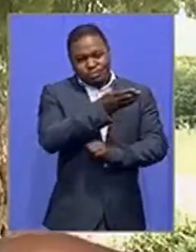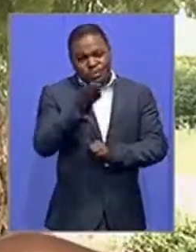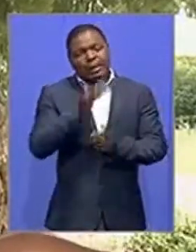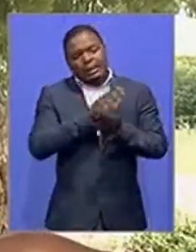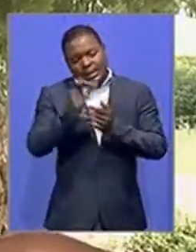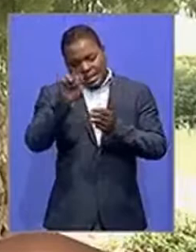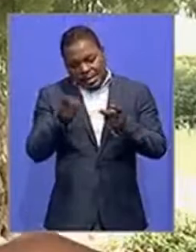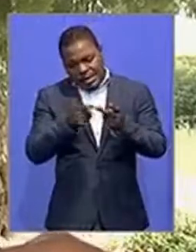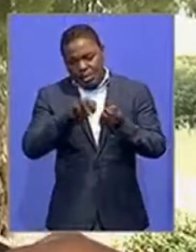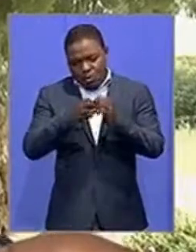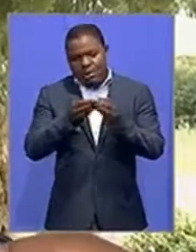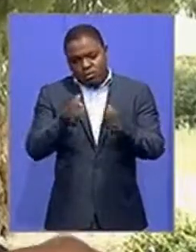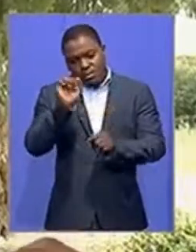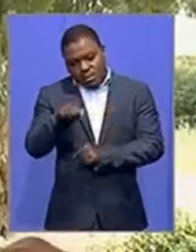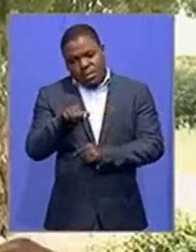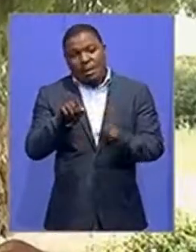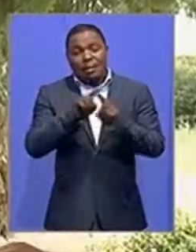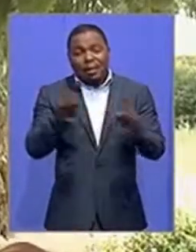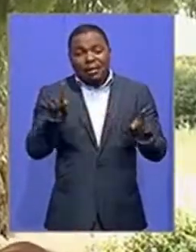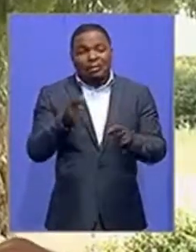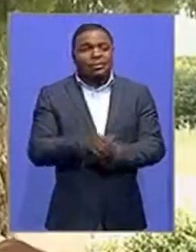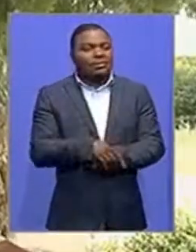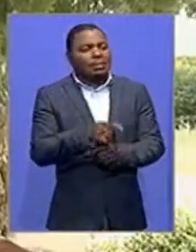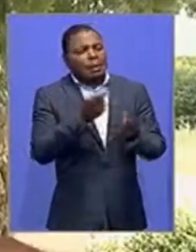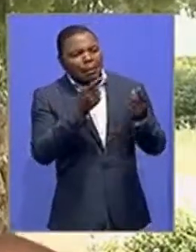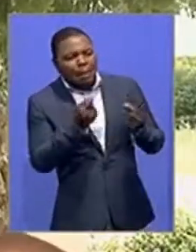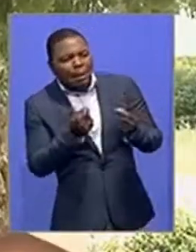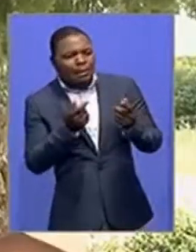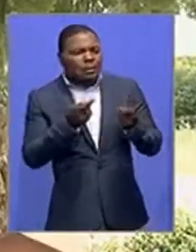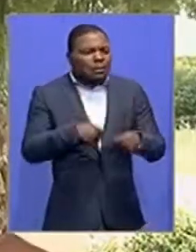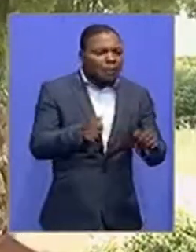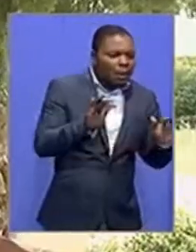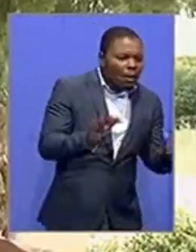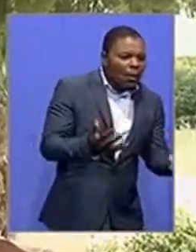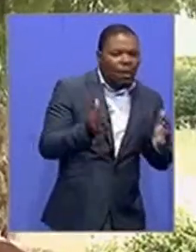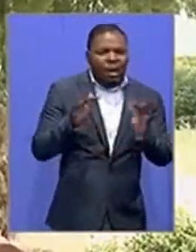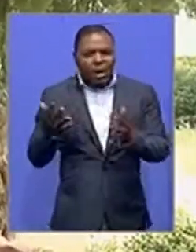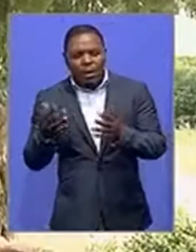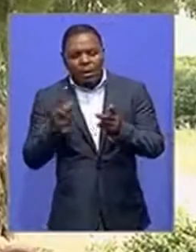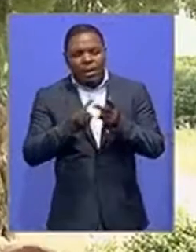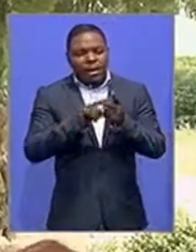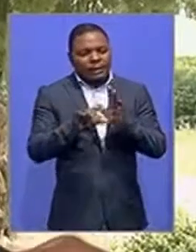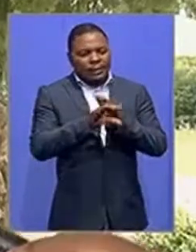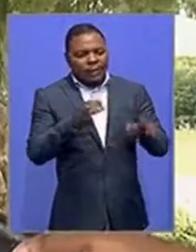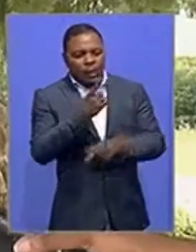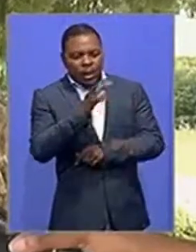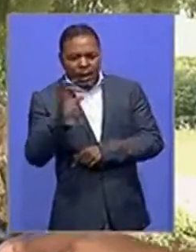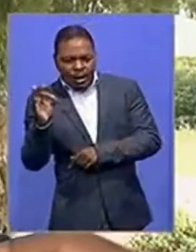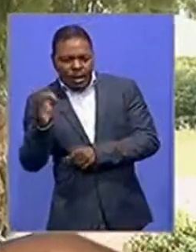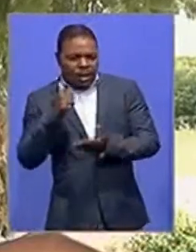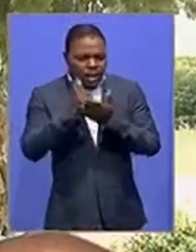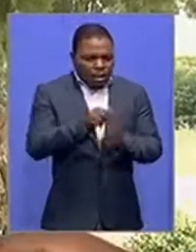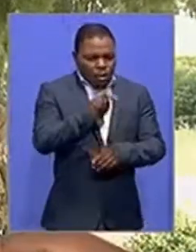of, but with regard to rents and cents and how the value of the Section 100 has come to the